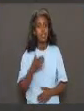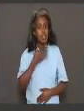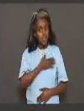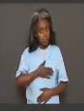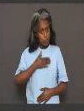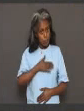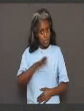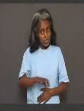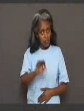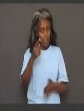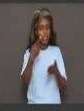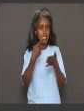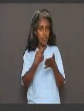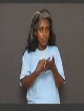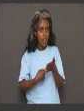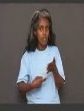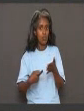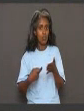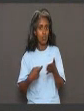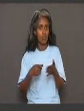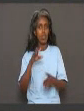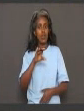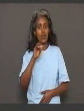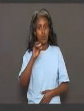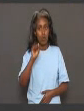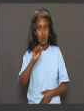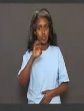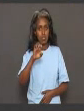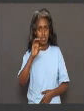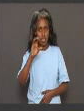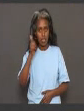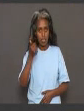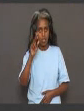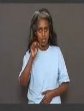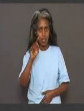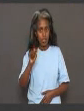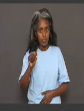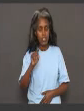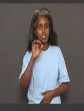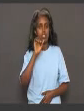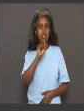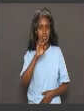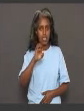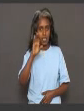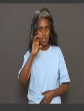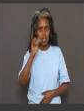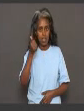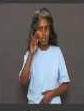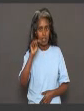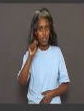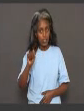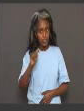Please find the values of the cosecant, the secant,